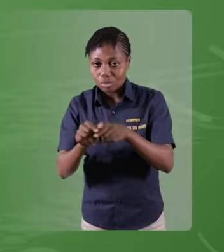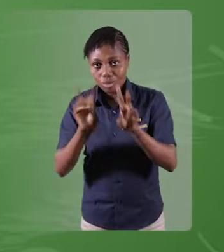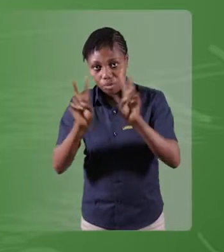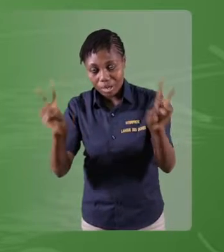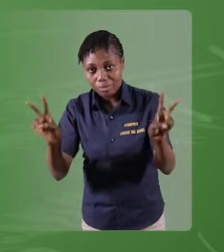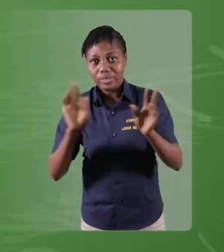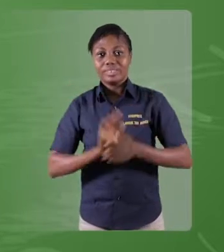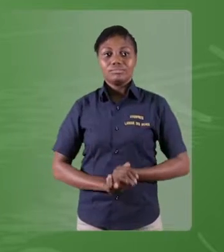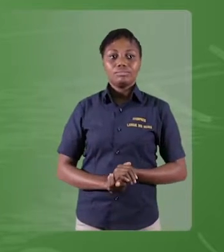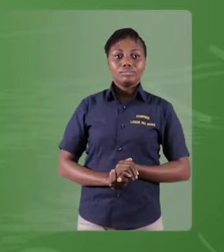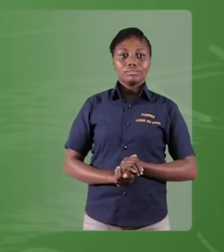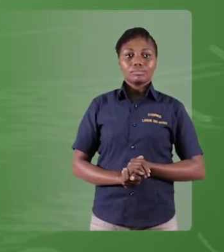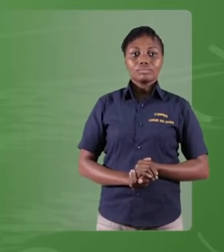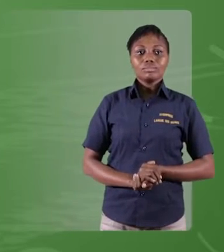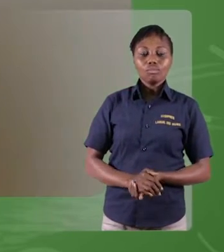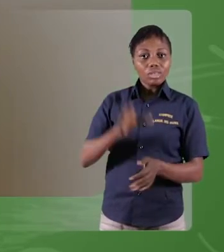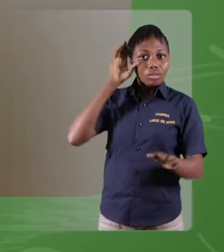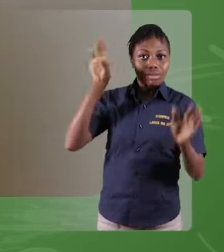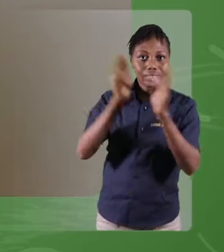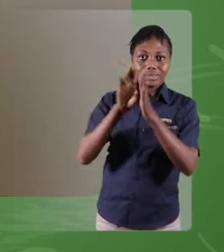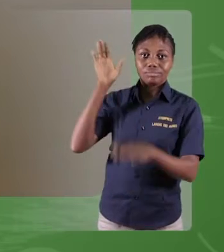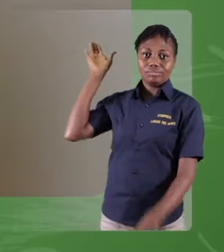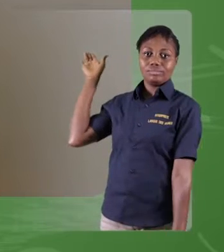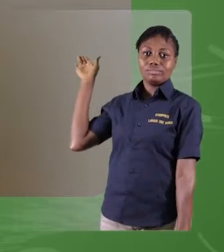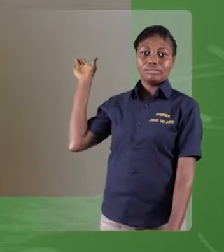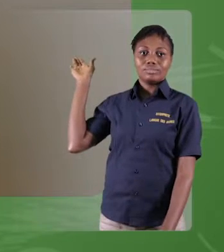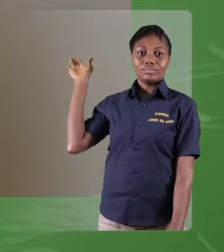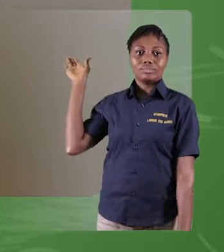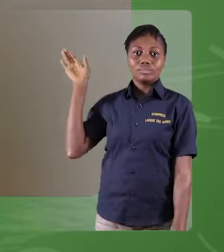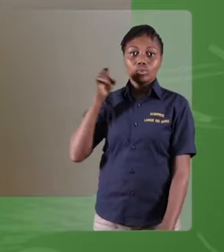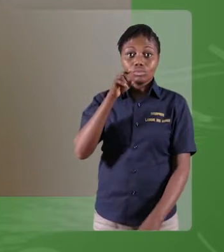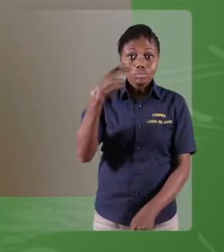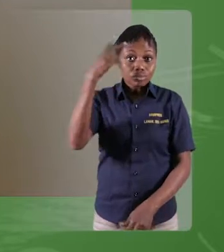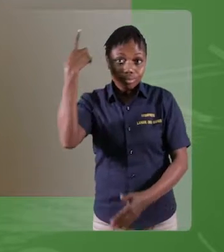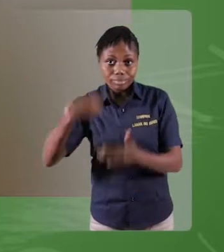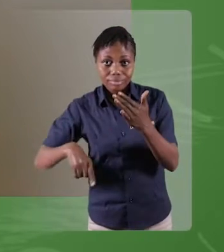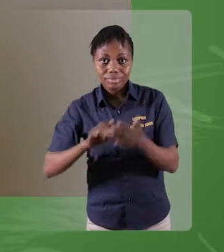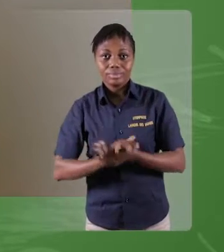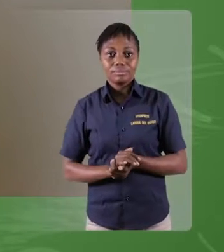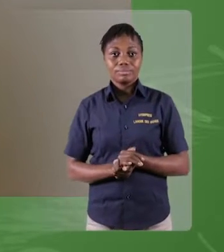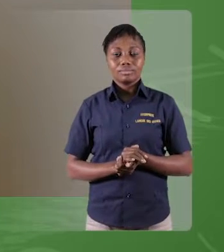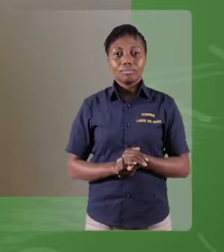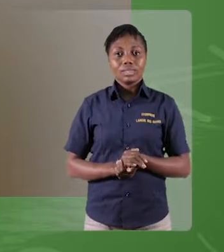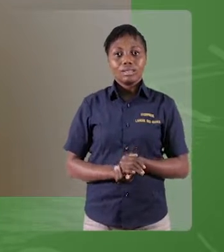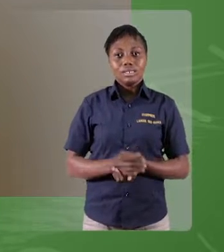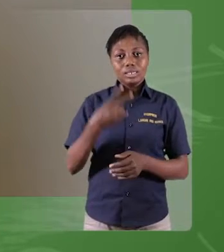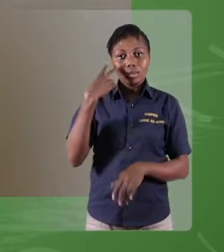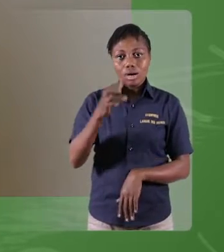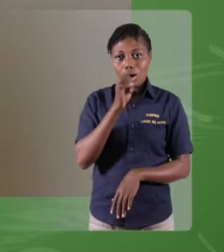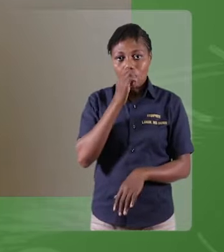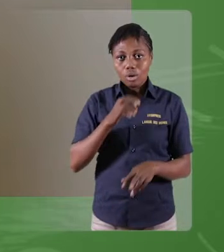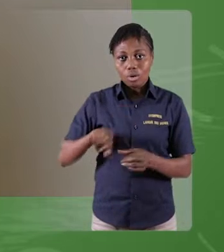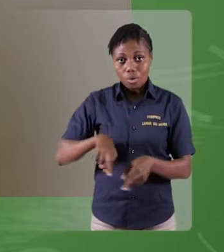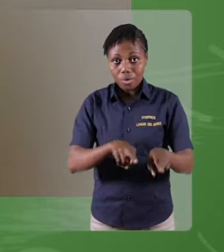words. For the first word, look at this picture. What can you see? So you can see a